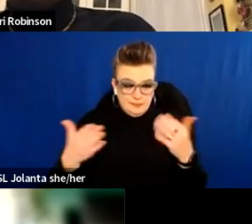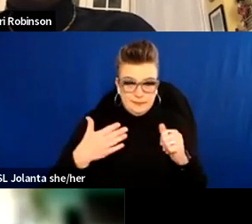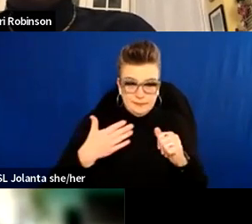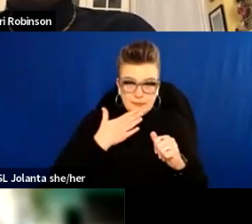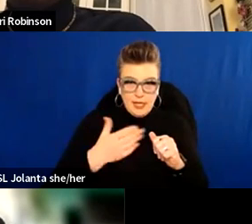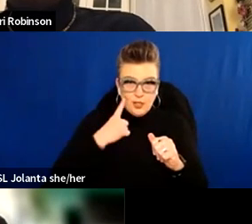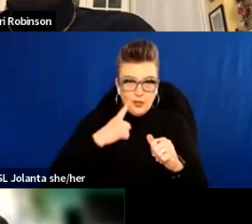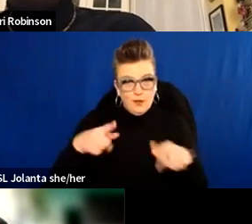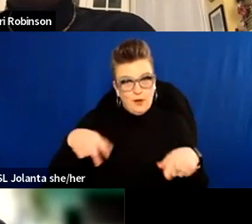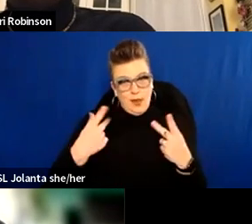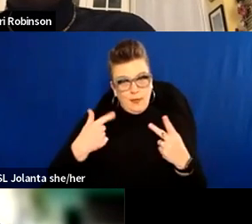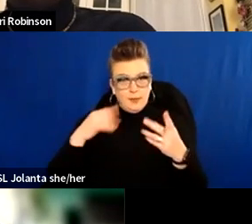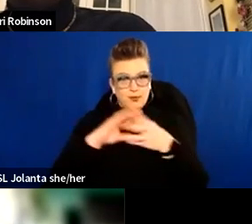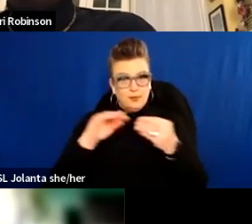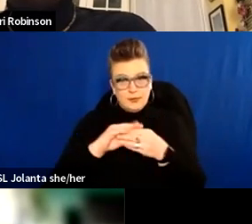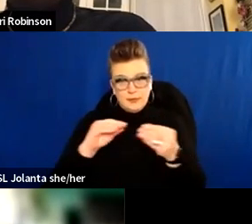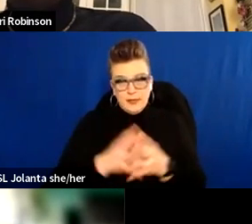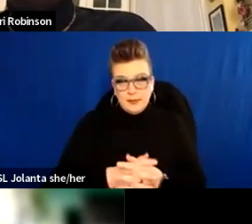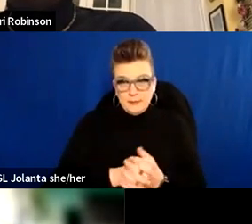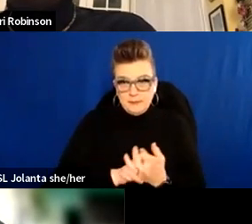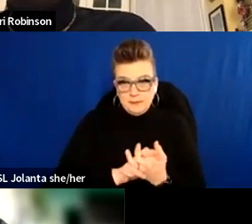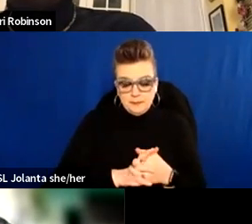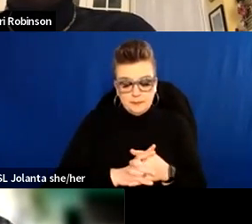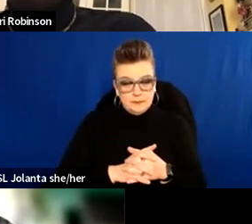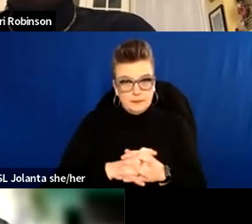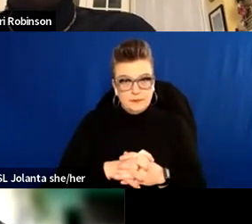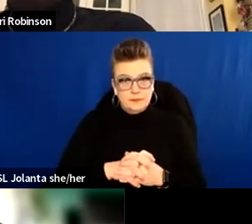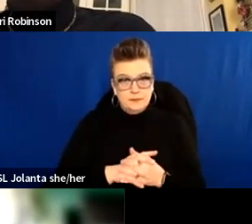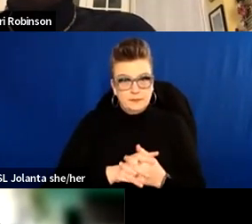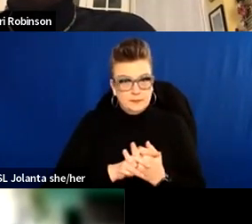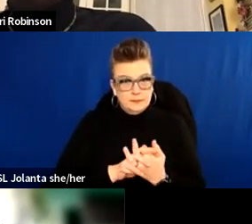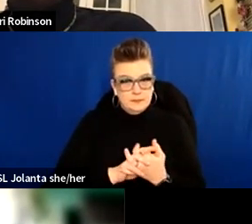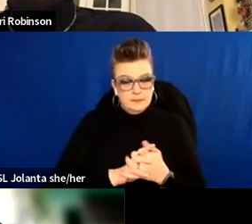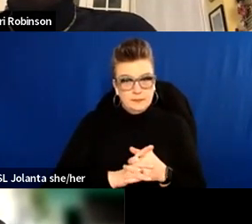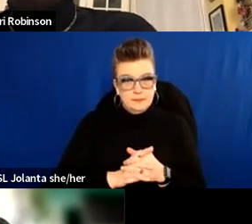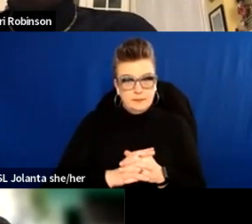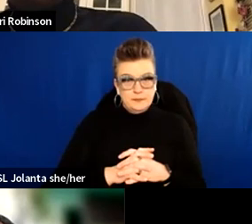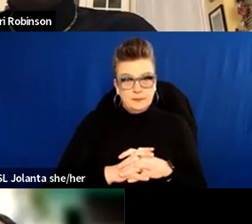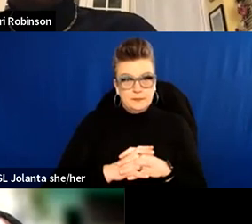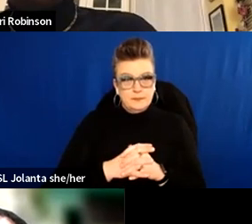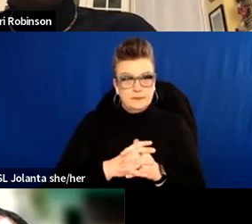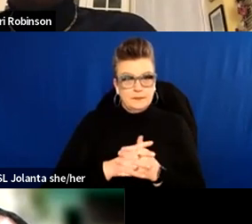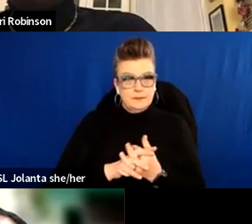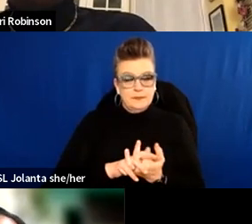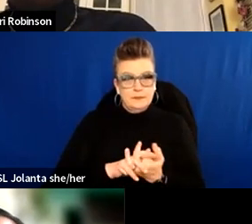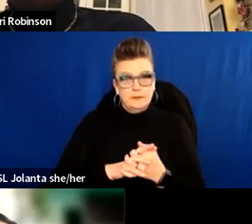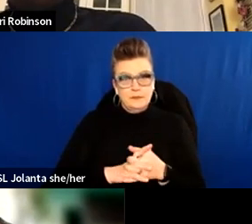good evening and thank you very much for giving me the opportunity of of speaking to you tonight